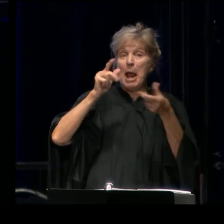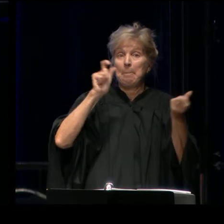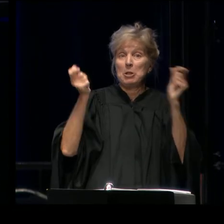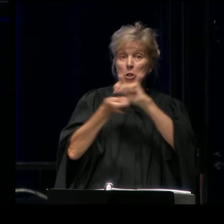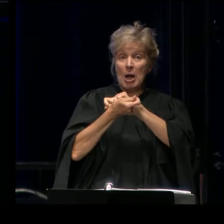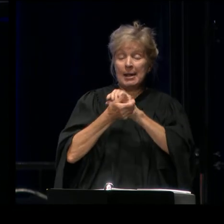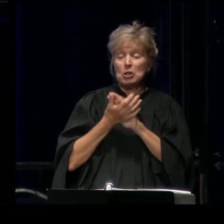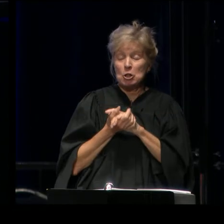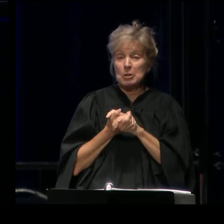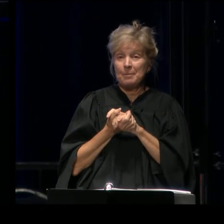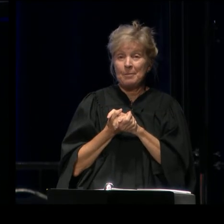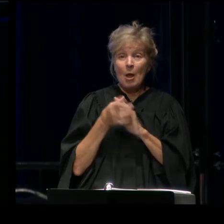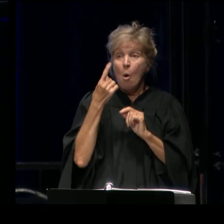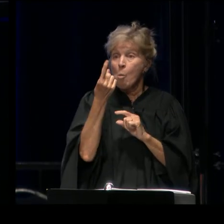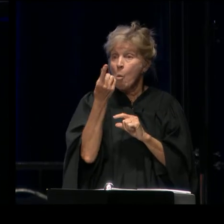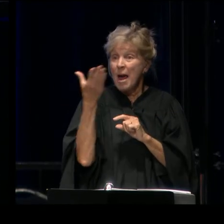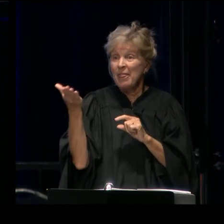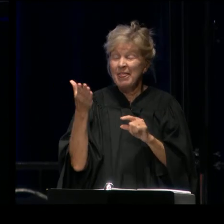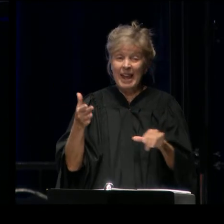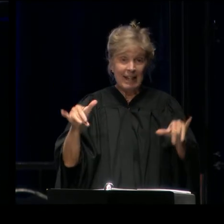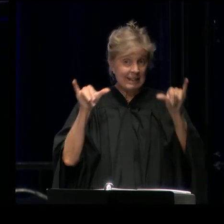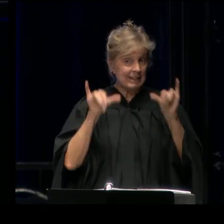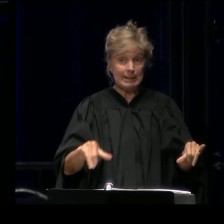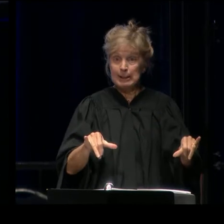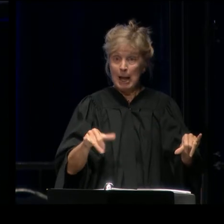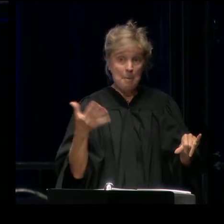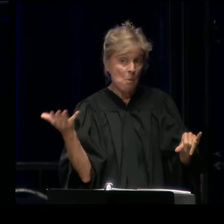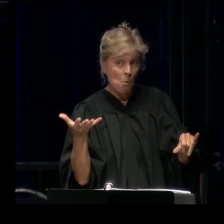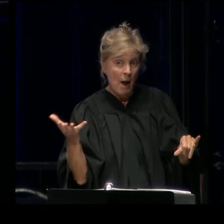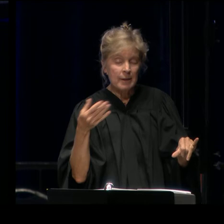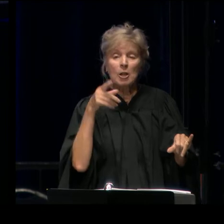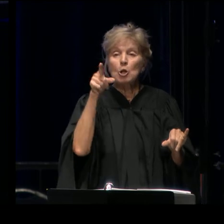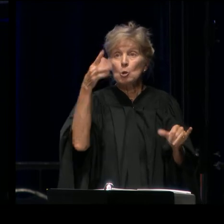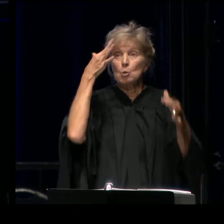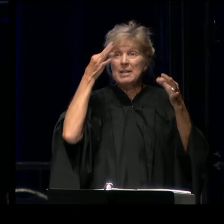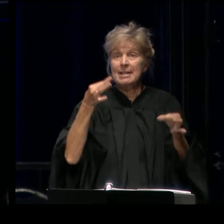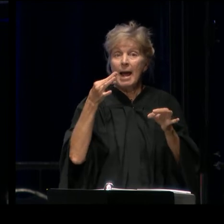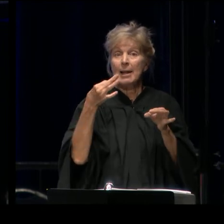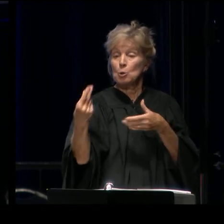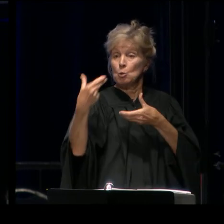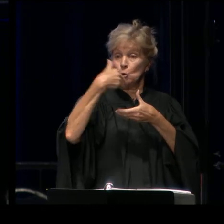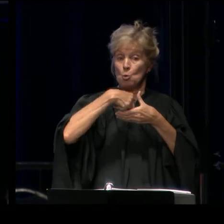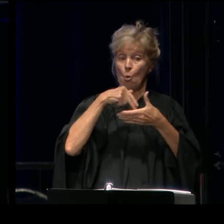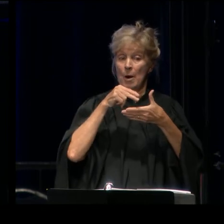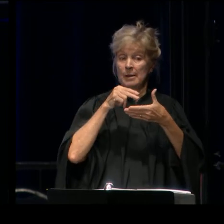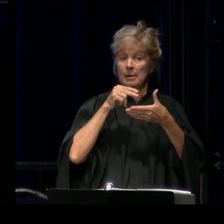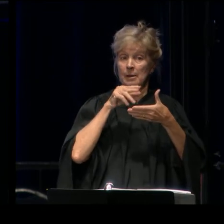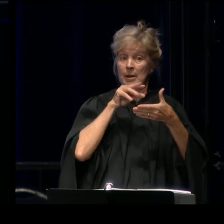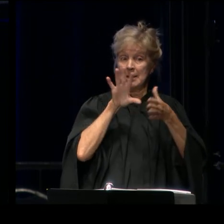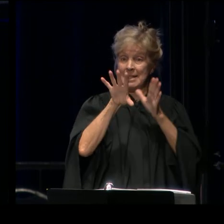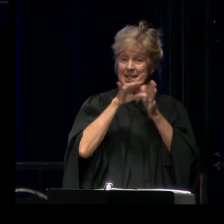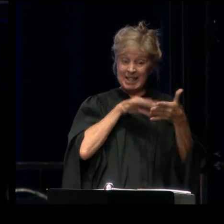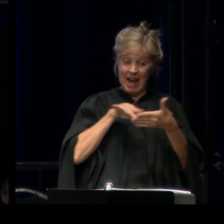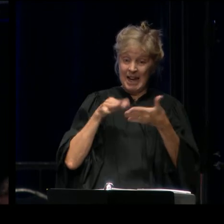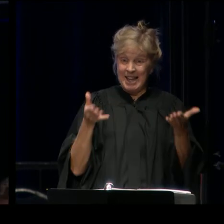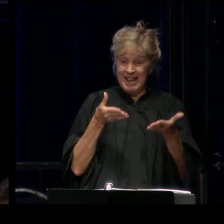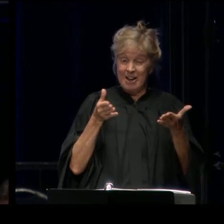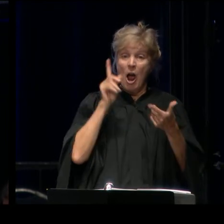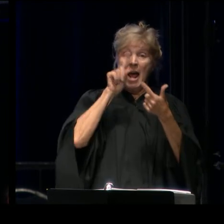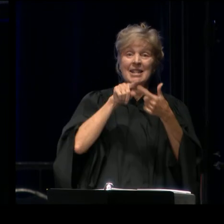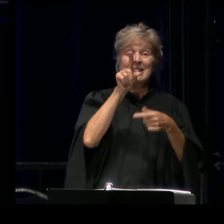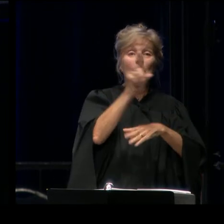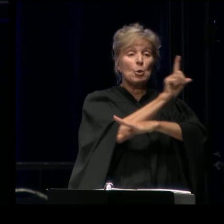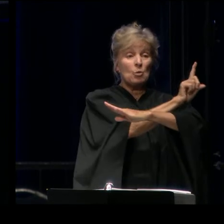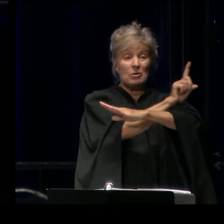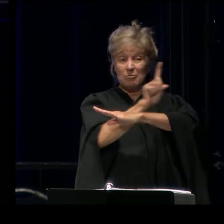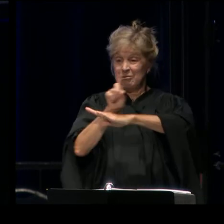What has not changed from the moment you choose to study here to the moment you cross the stage to accept your